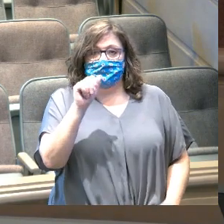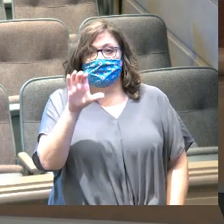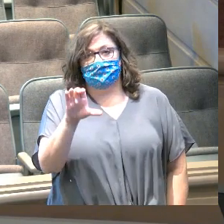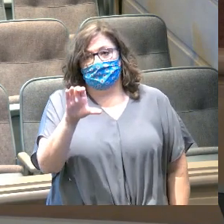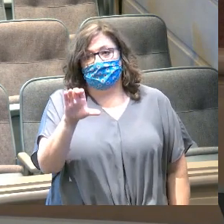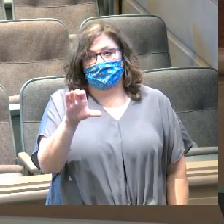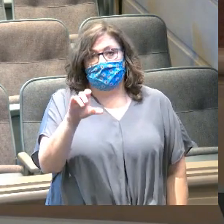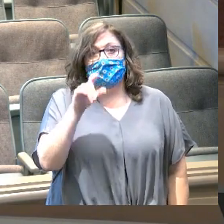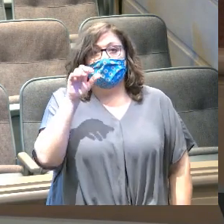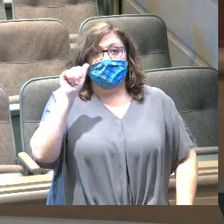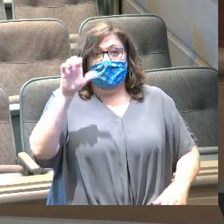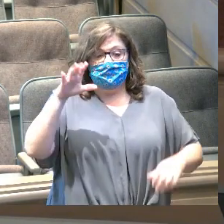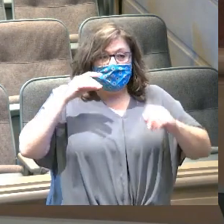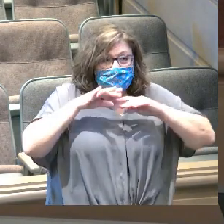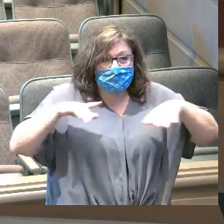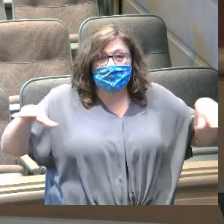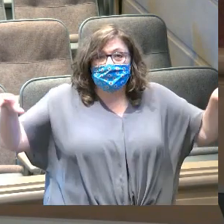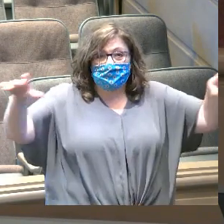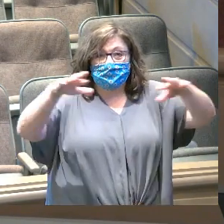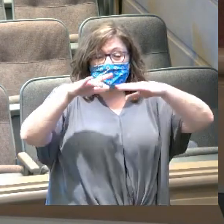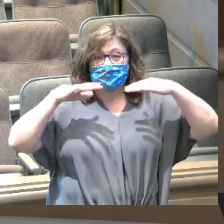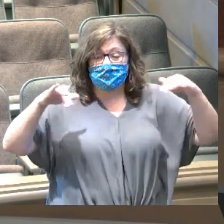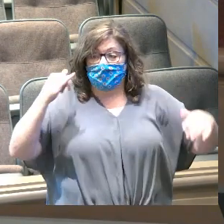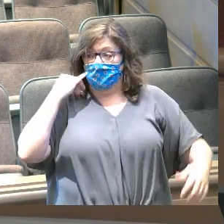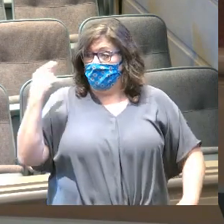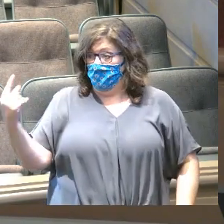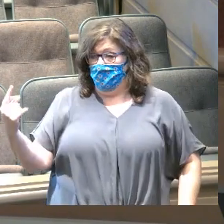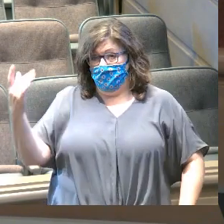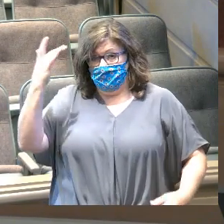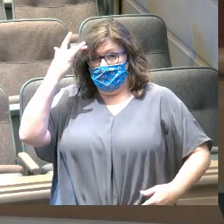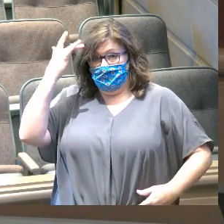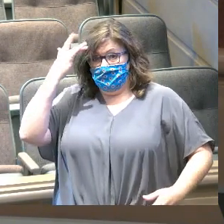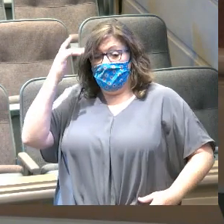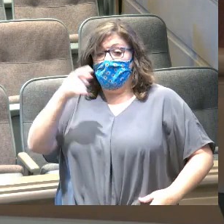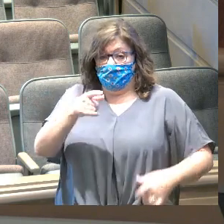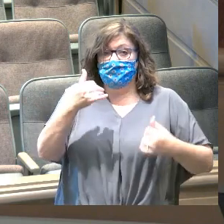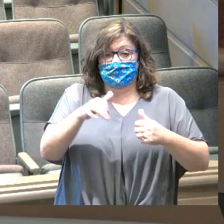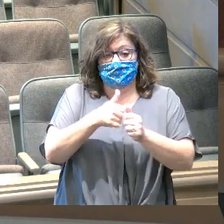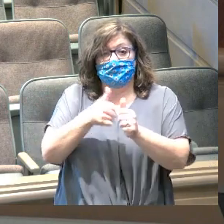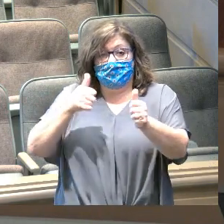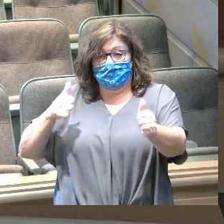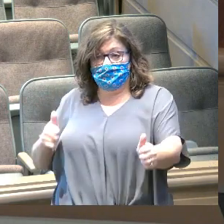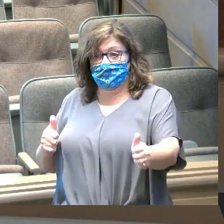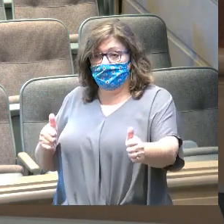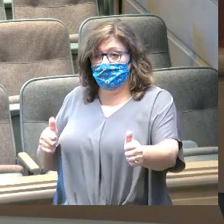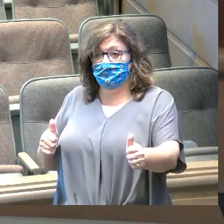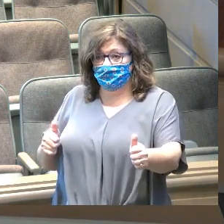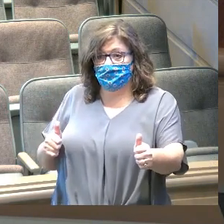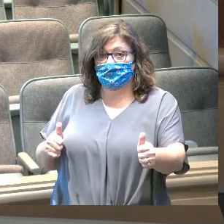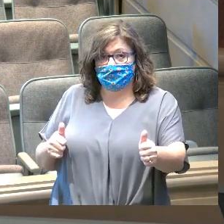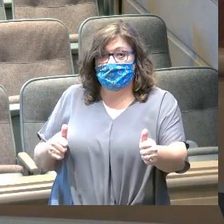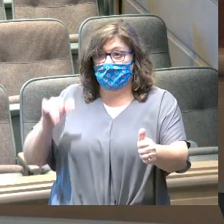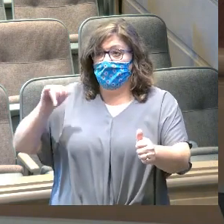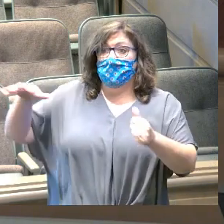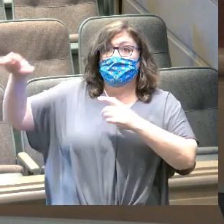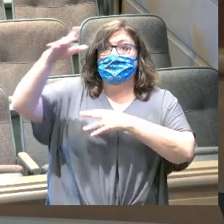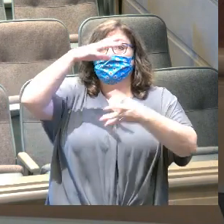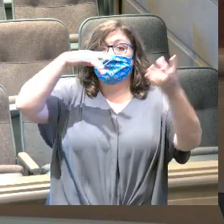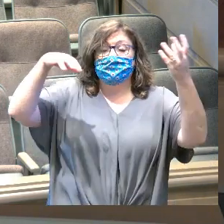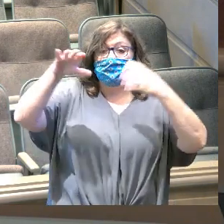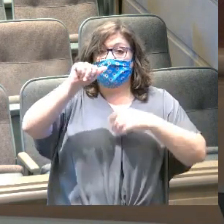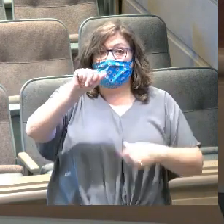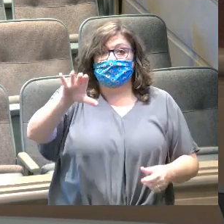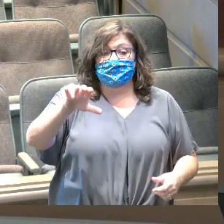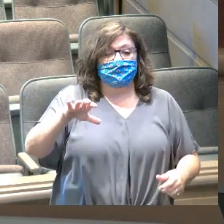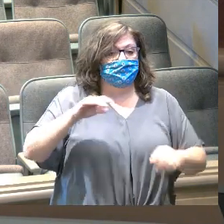air. So if one person is infected, even if you're exercising social distancing, that air is going to be